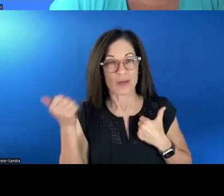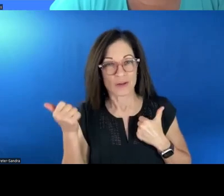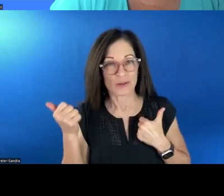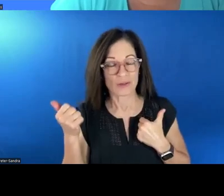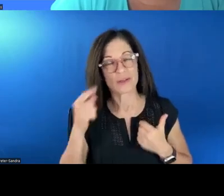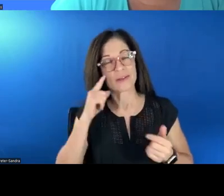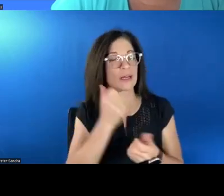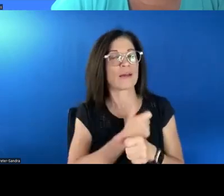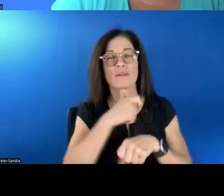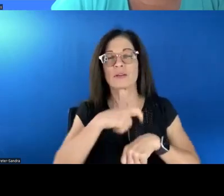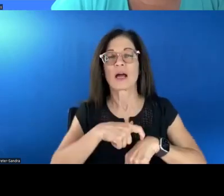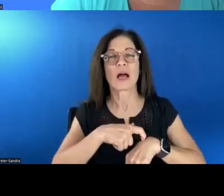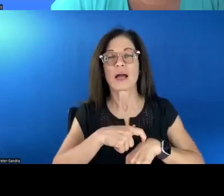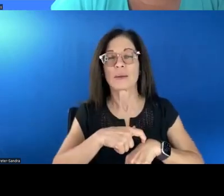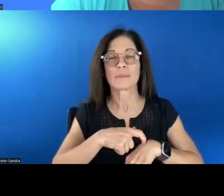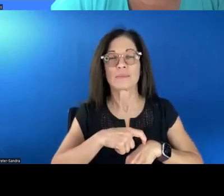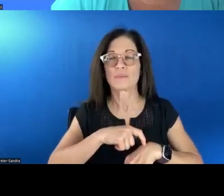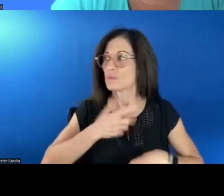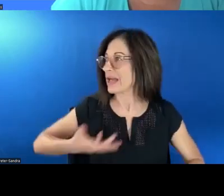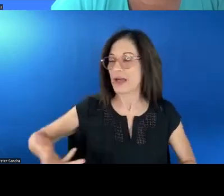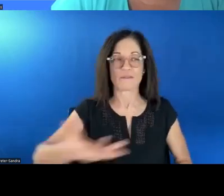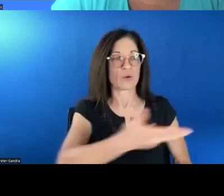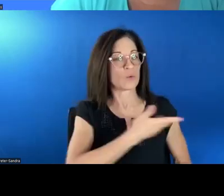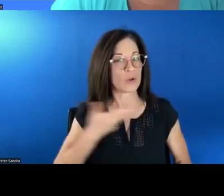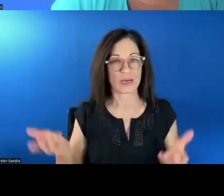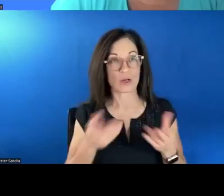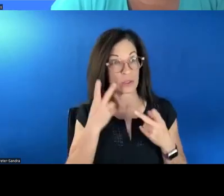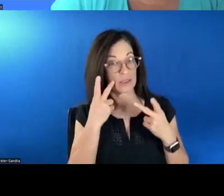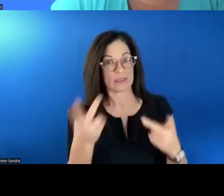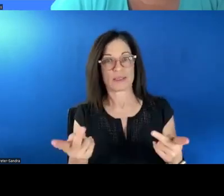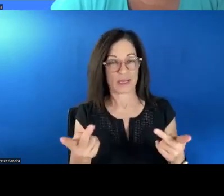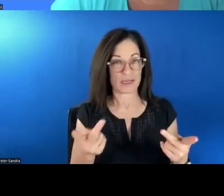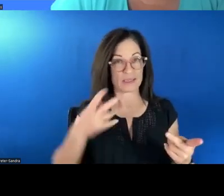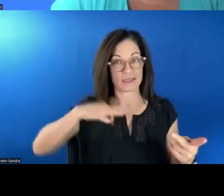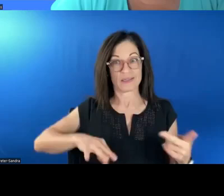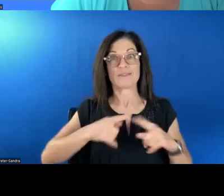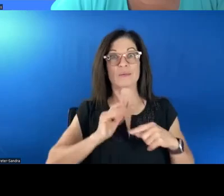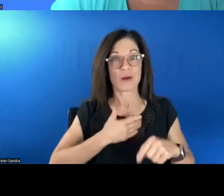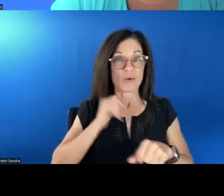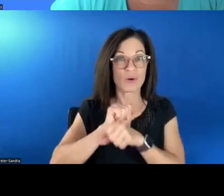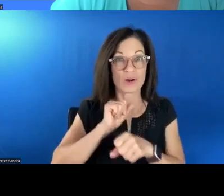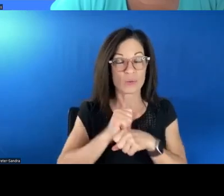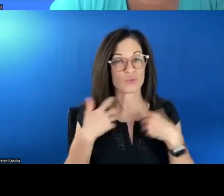time every one of us in this room sees the fruits of our labor, it's